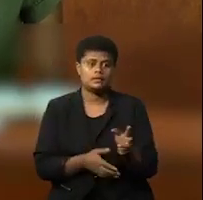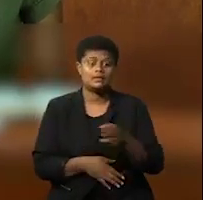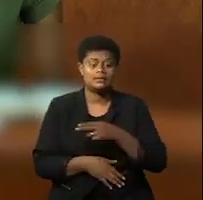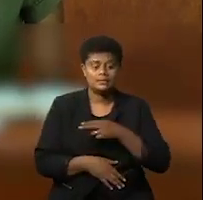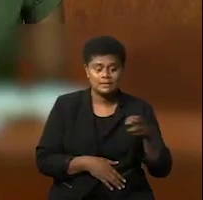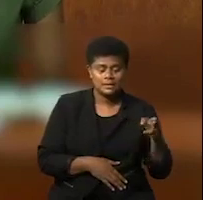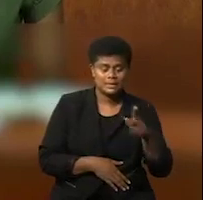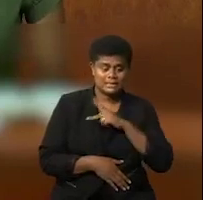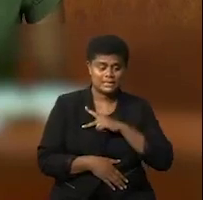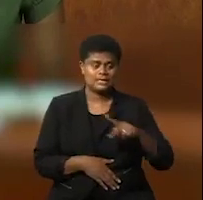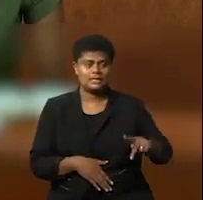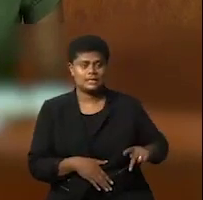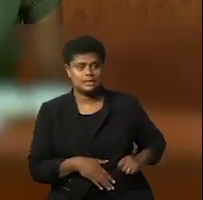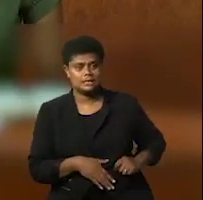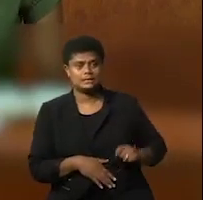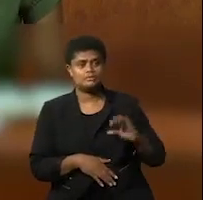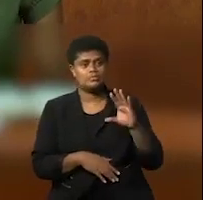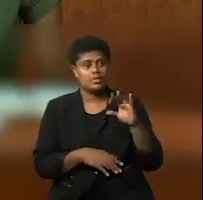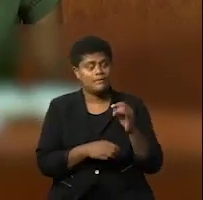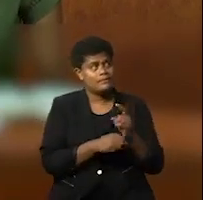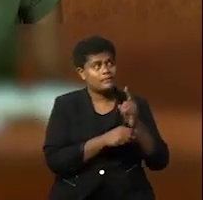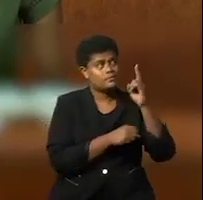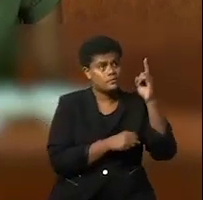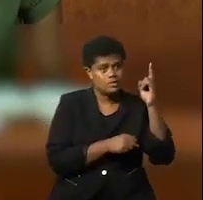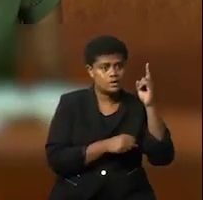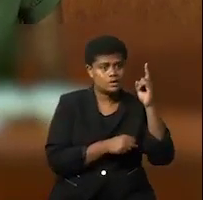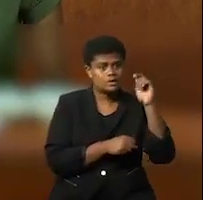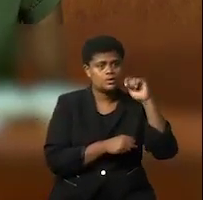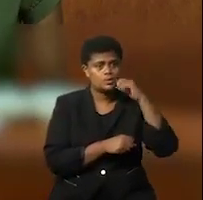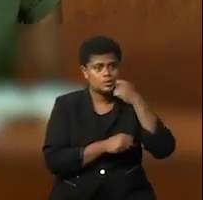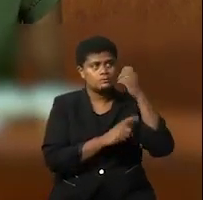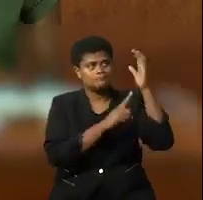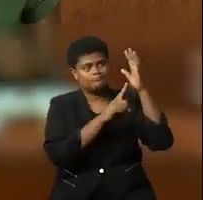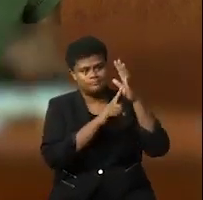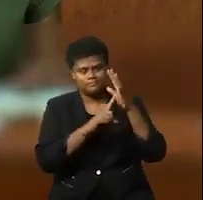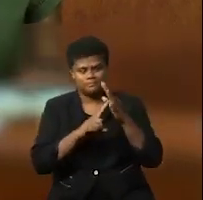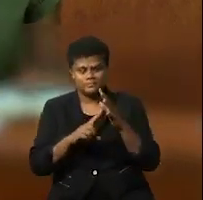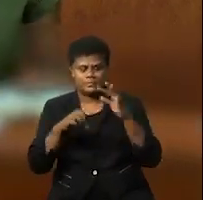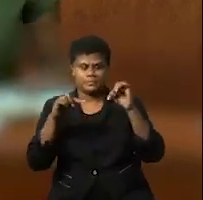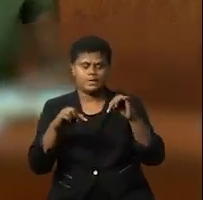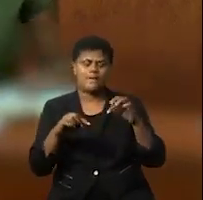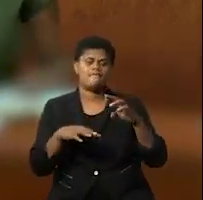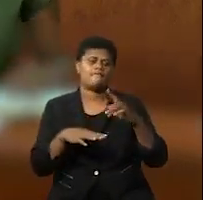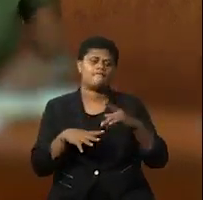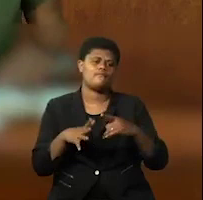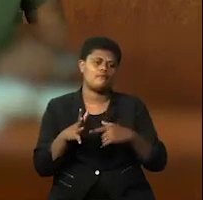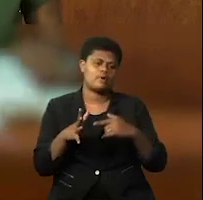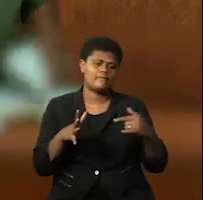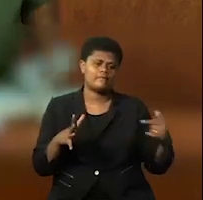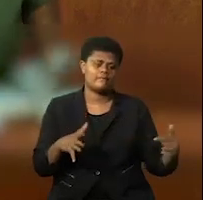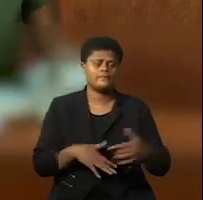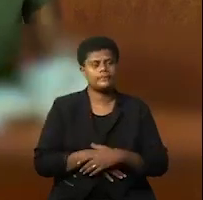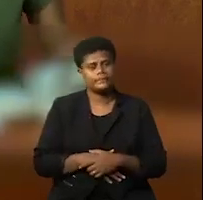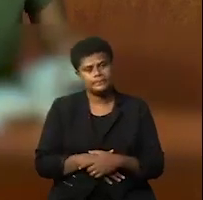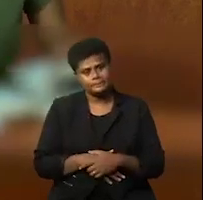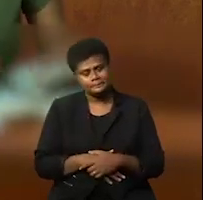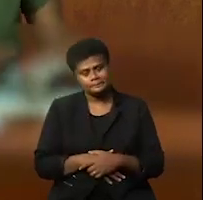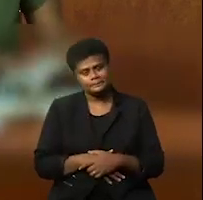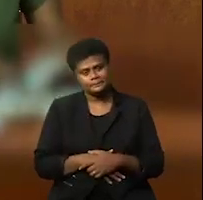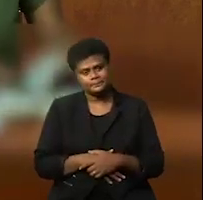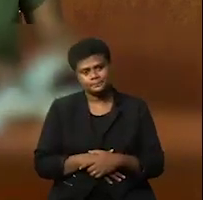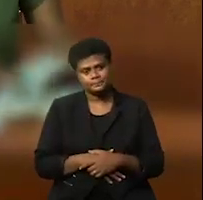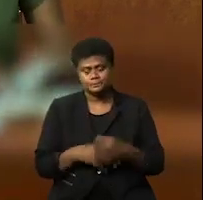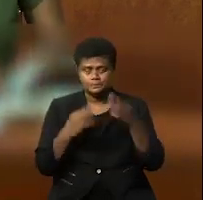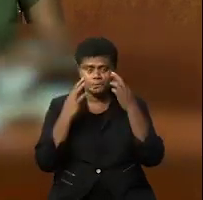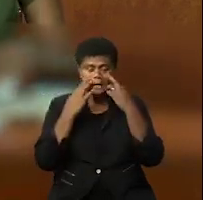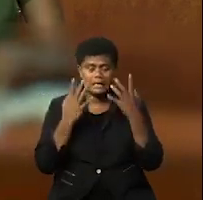another verse that I wish to go to in New Testament, in Revelation chapter 19, verse 19